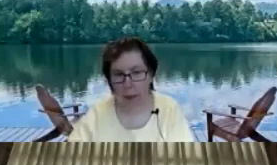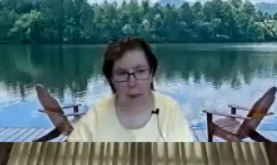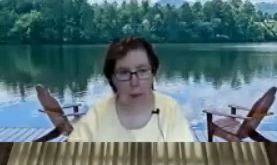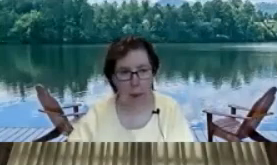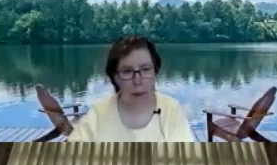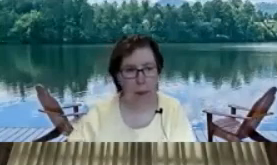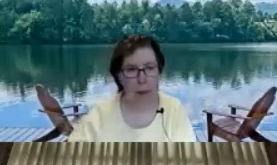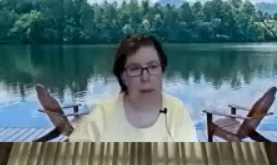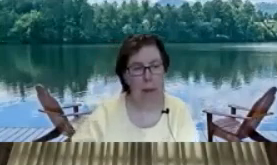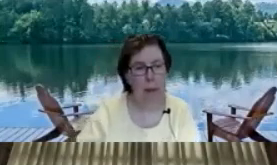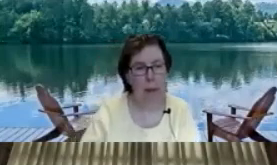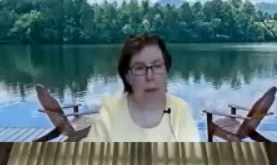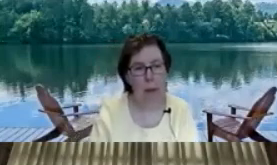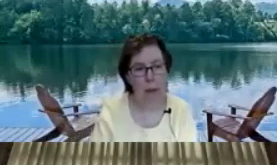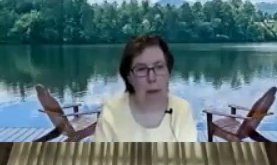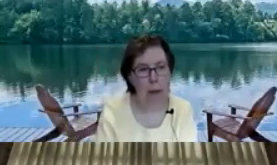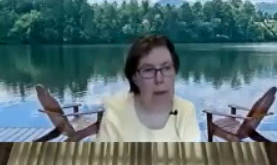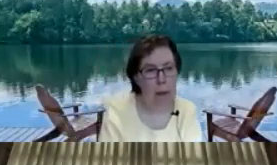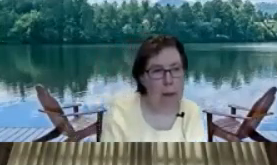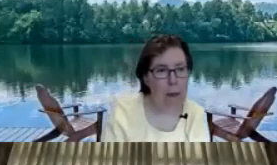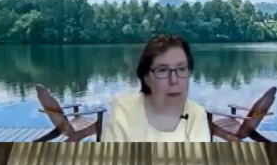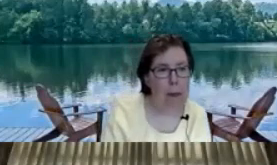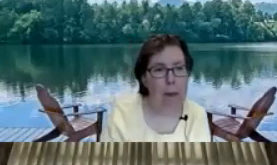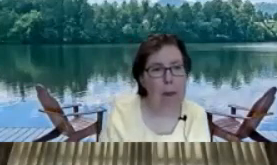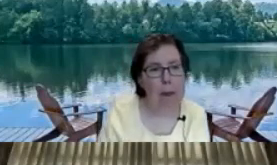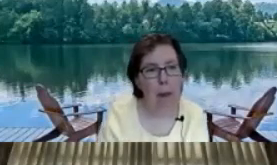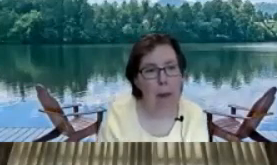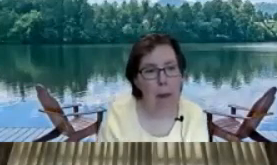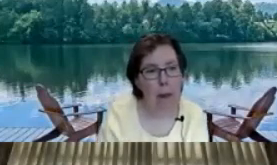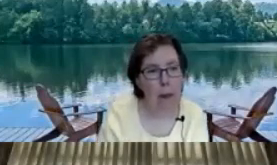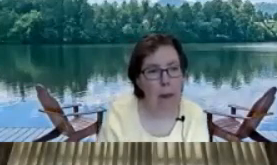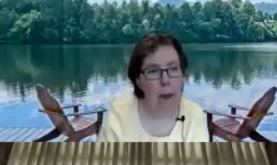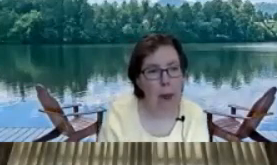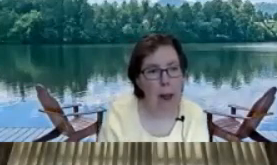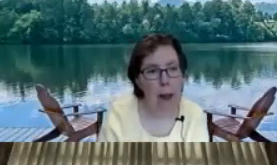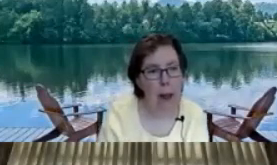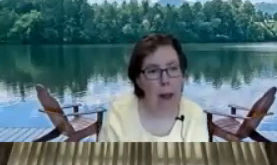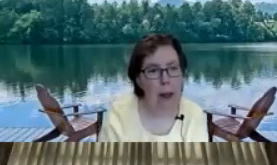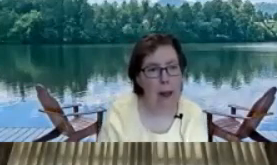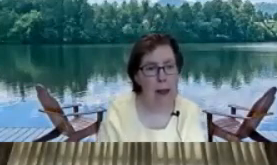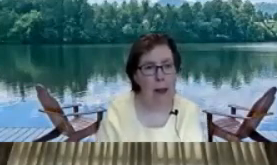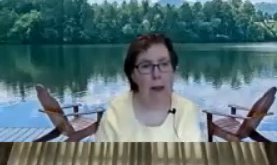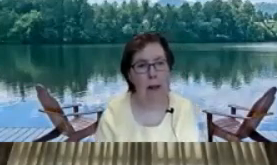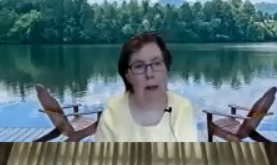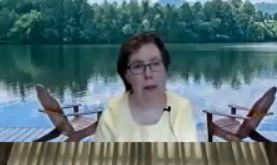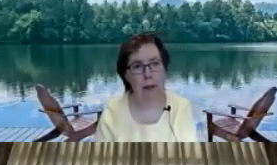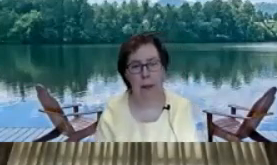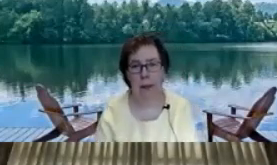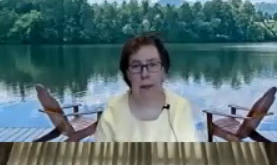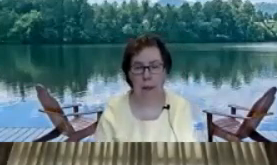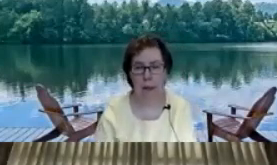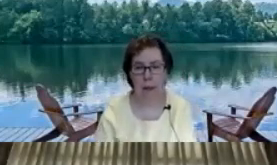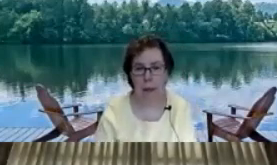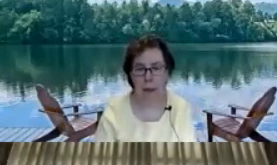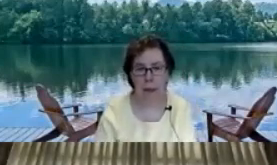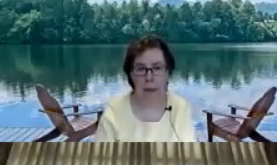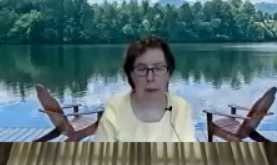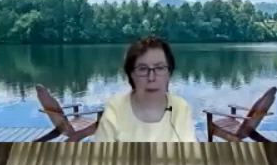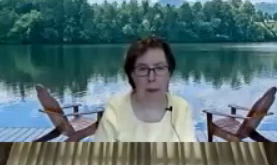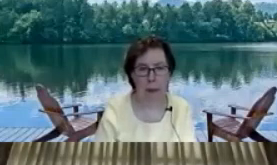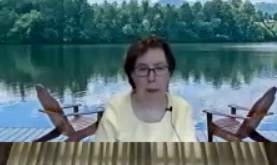So that's where they are. The photographer is Matthew Pillsbury. He was born in France in 1973, but he is an